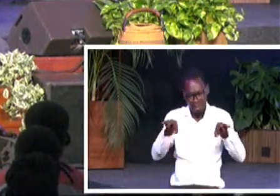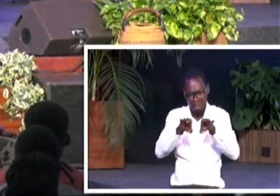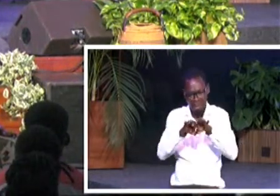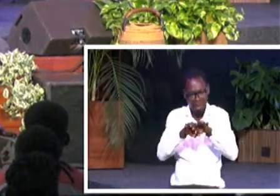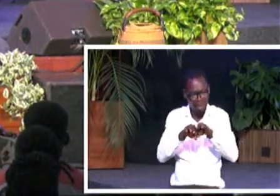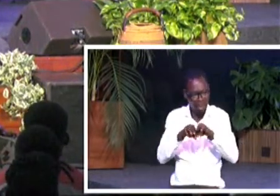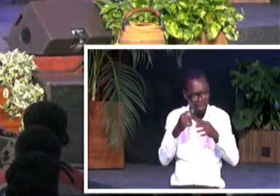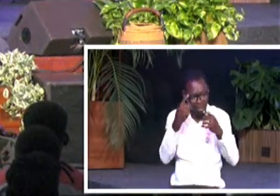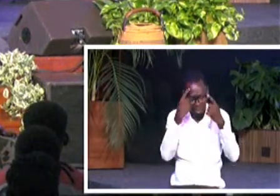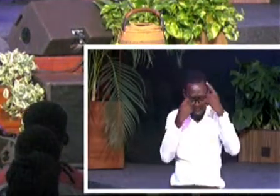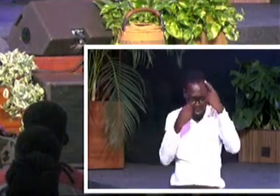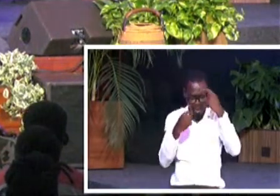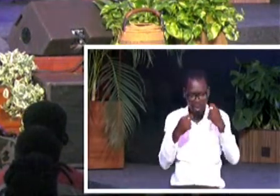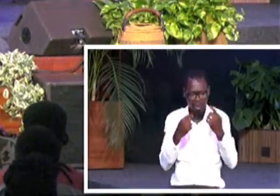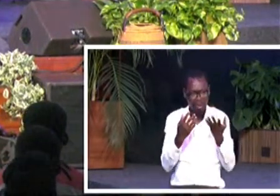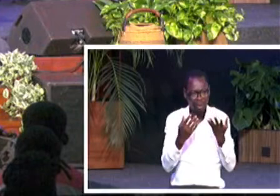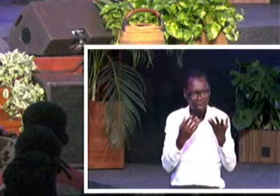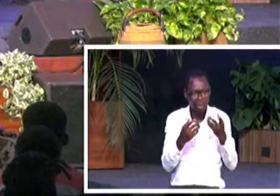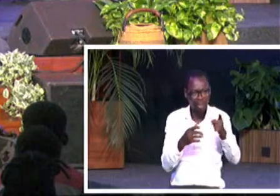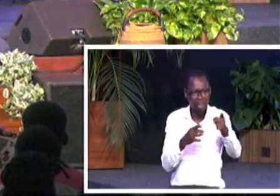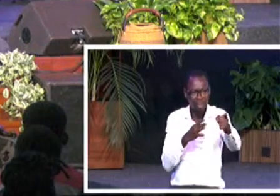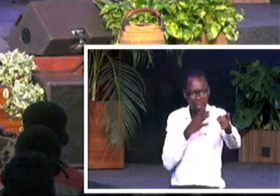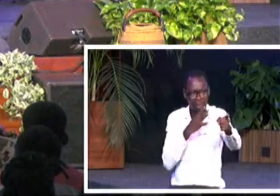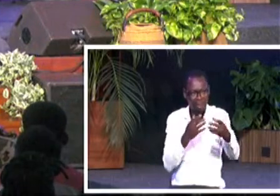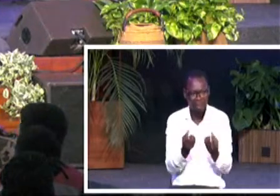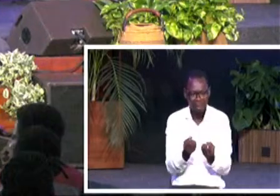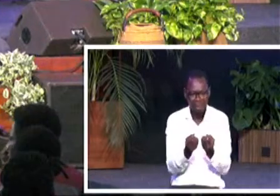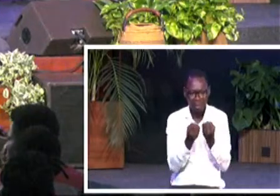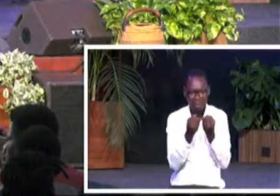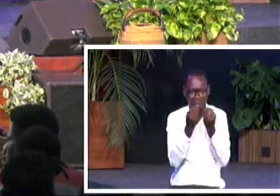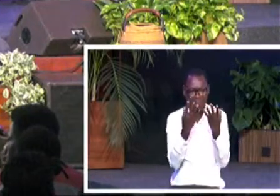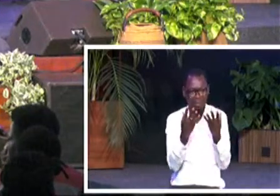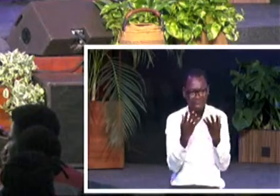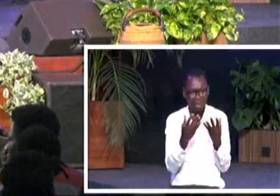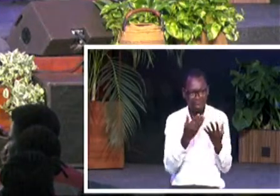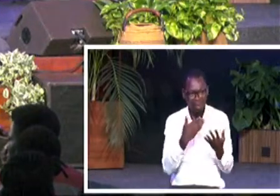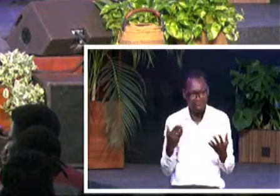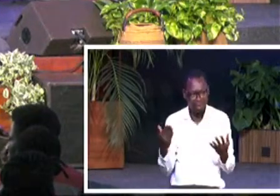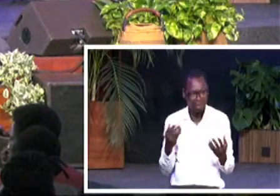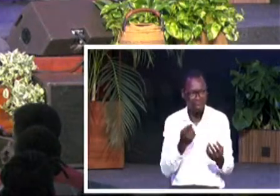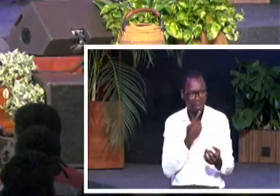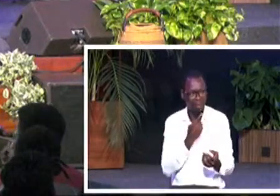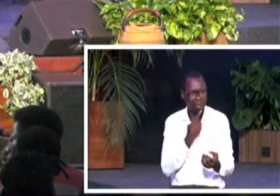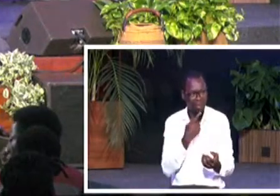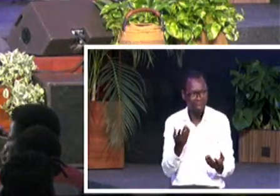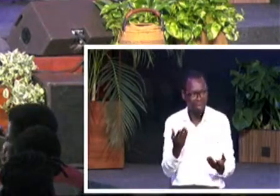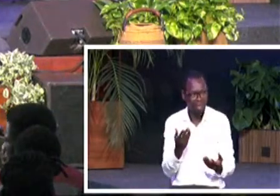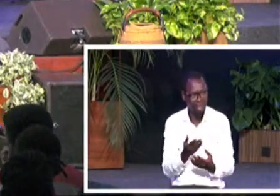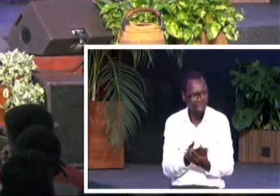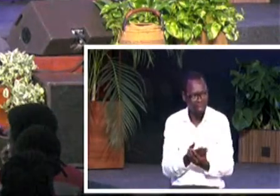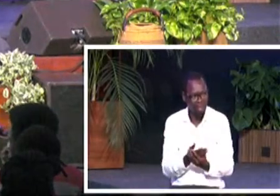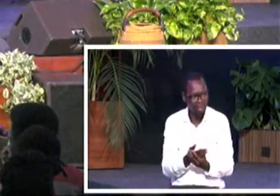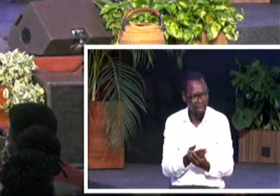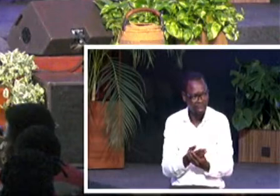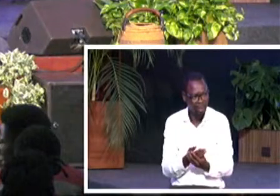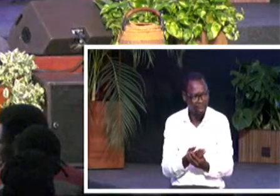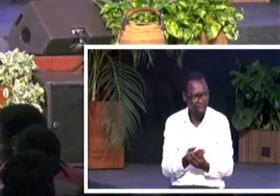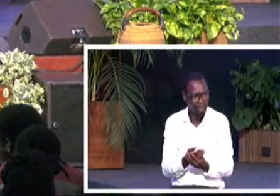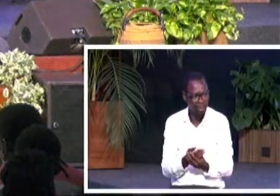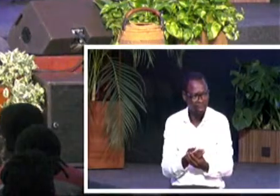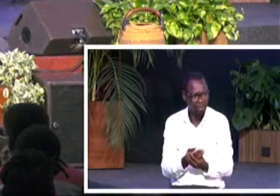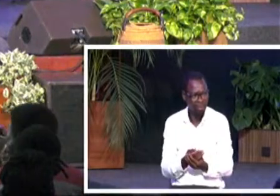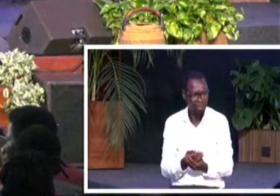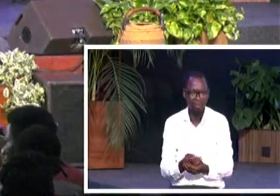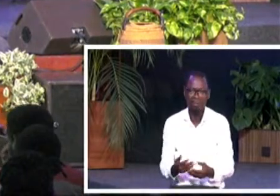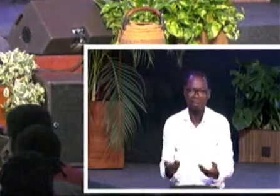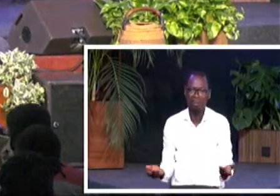per what Madame said, with the, we shouldn't make our mind as if we want white collar jobs, but then we should be an open minded person.